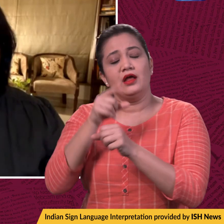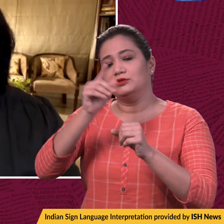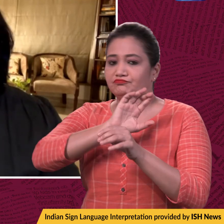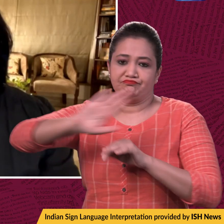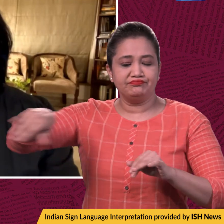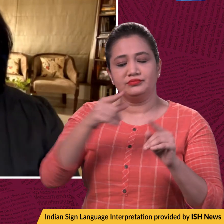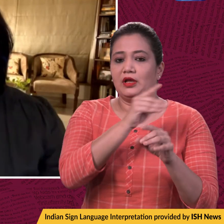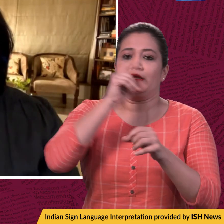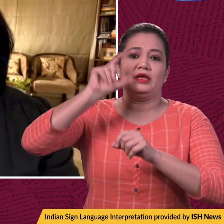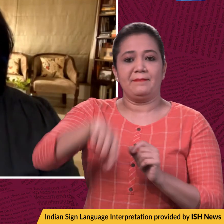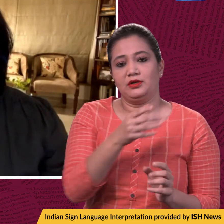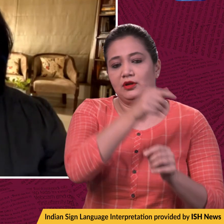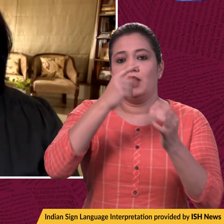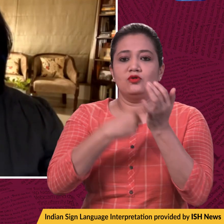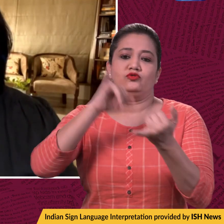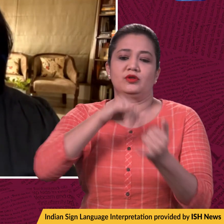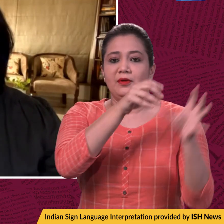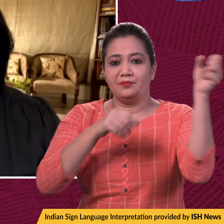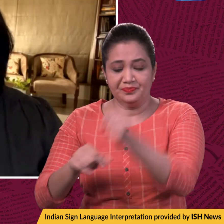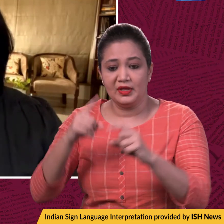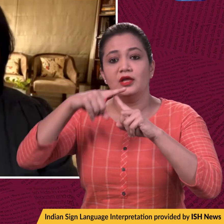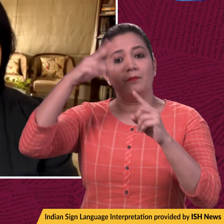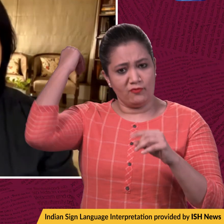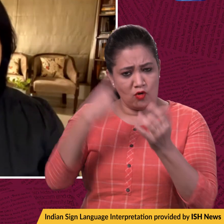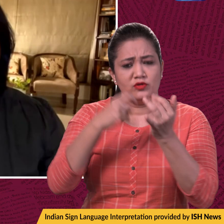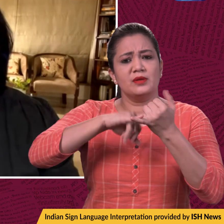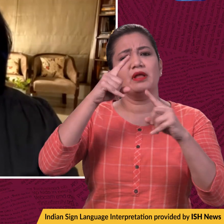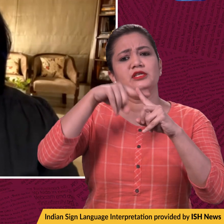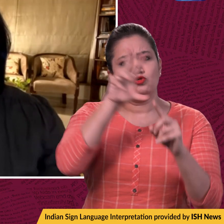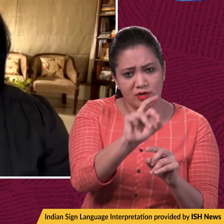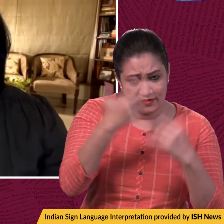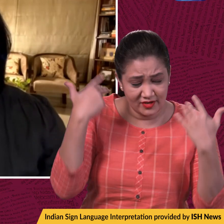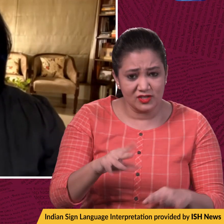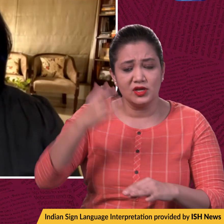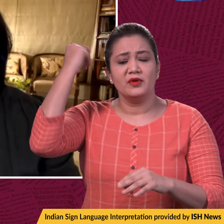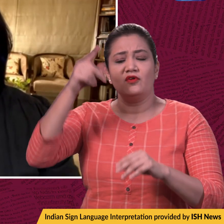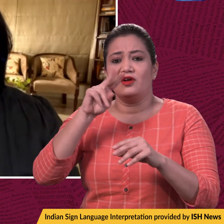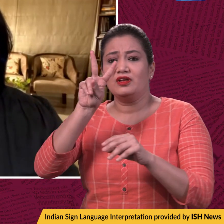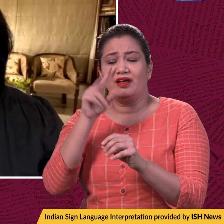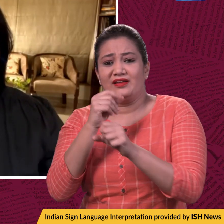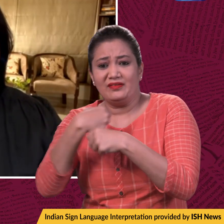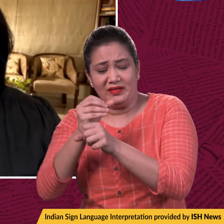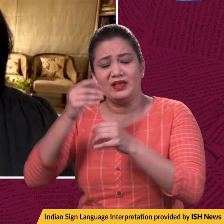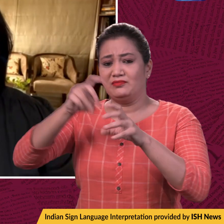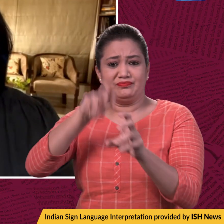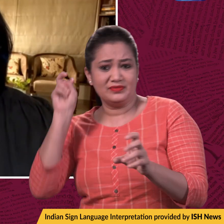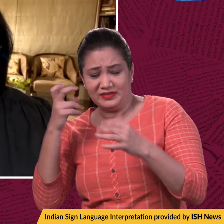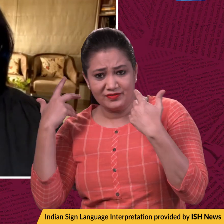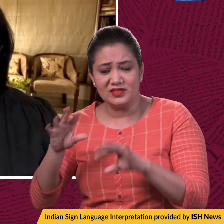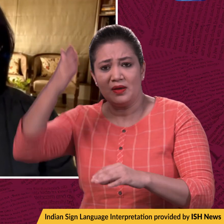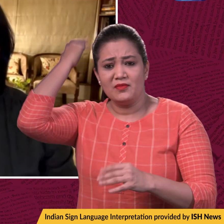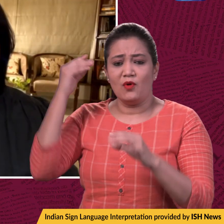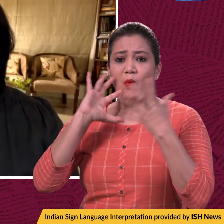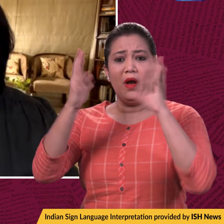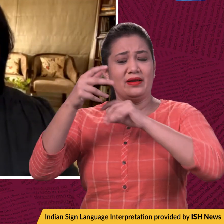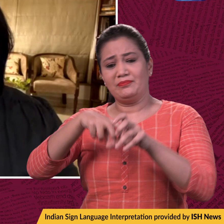captain. Rohit Sharma had earlier replaced Kohli as the T20 international captain after Kohli quit T20 captaincy following